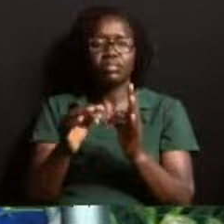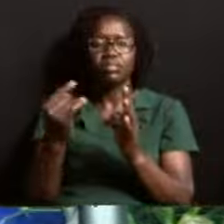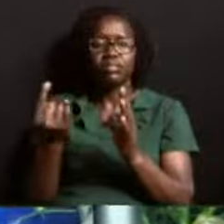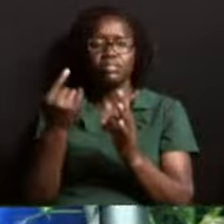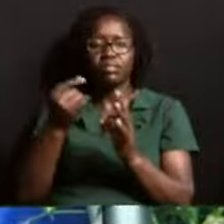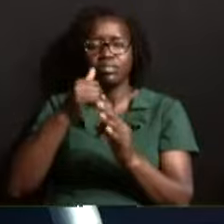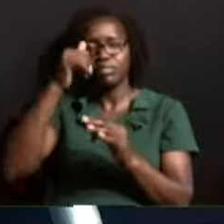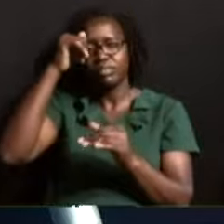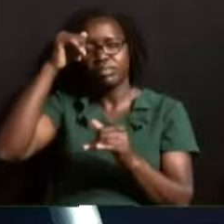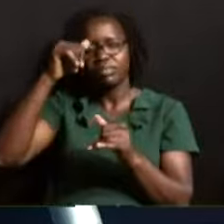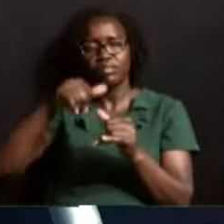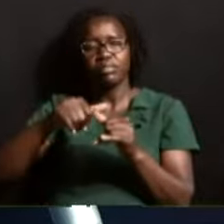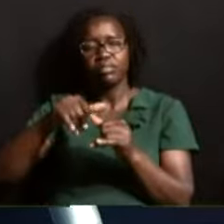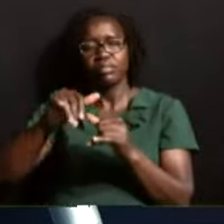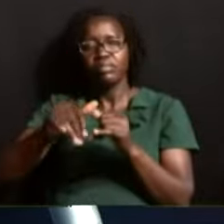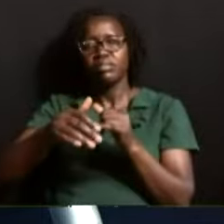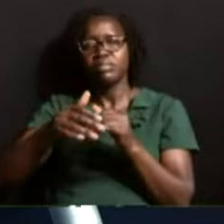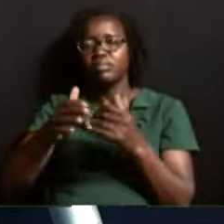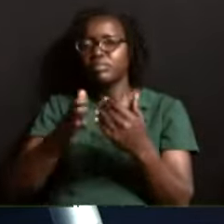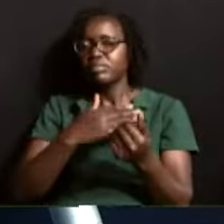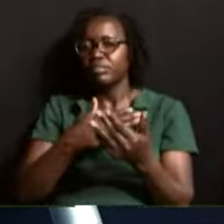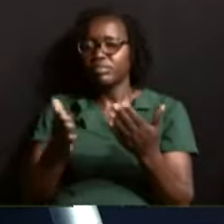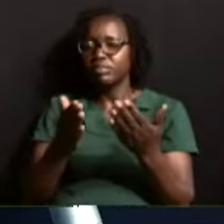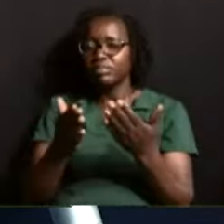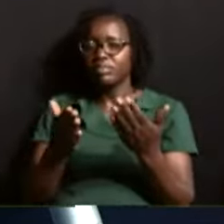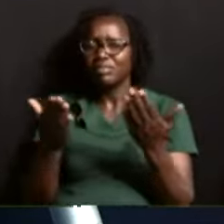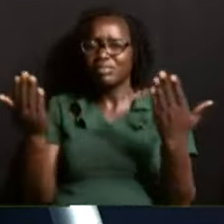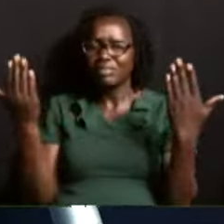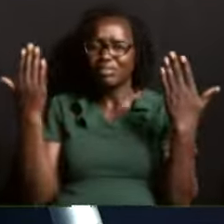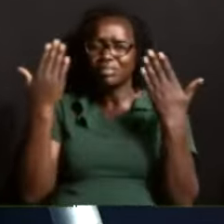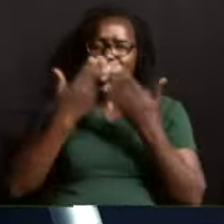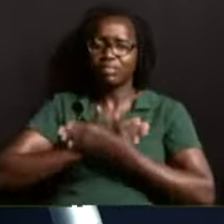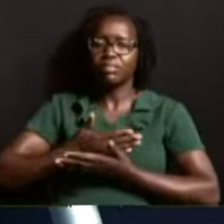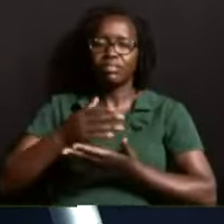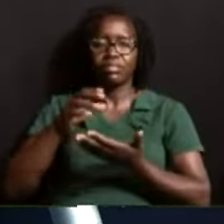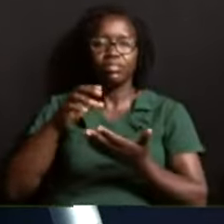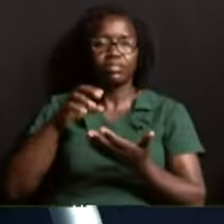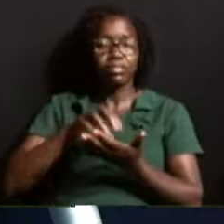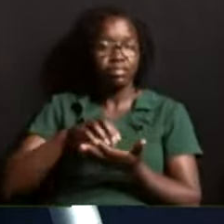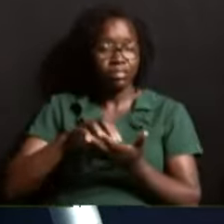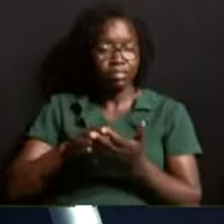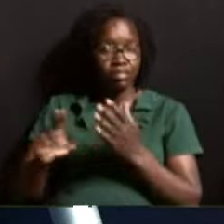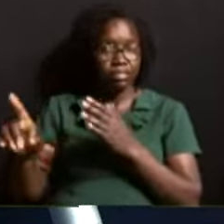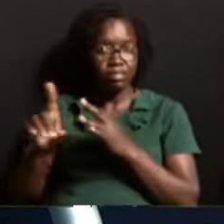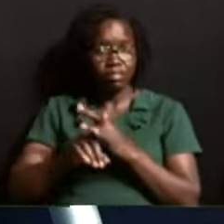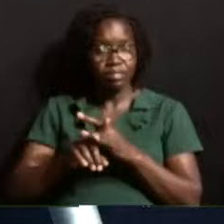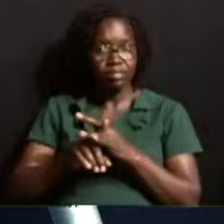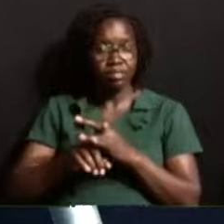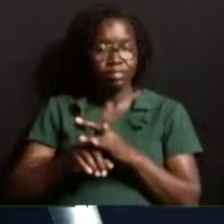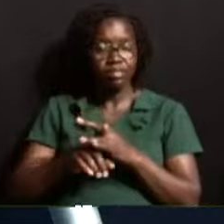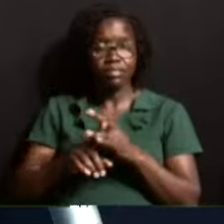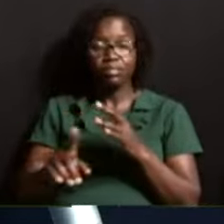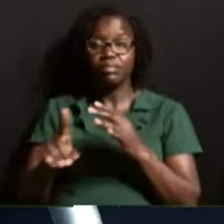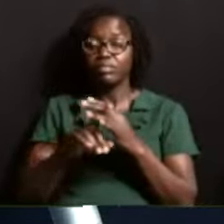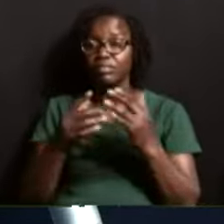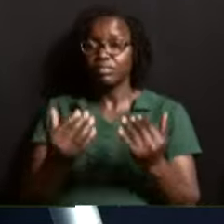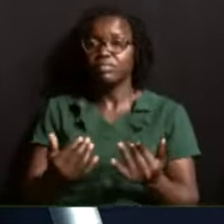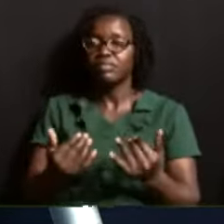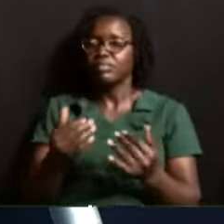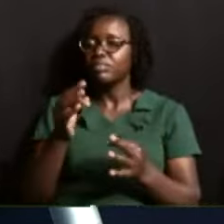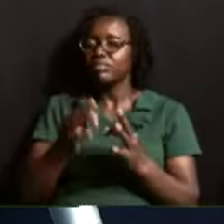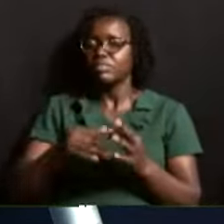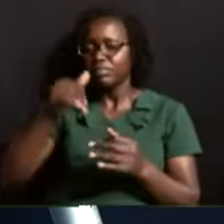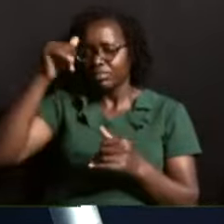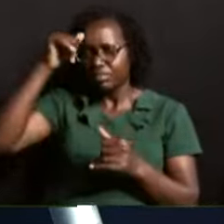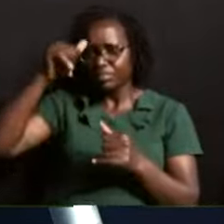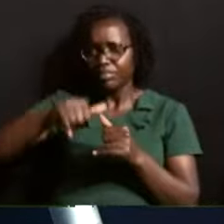remember that regardless of how dark the situation appears right now, if you can